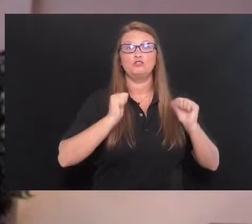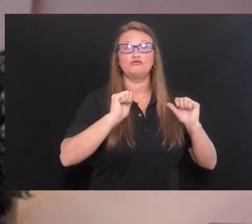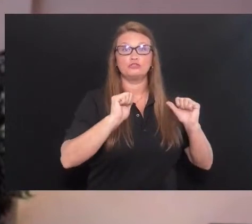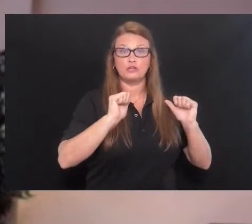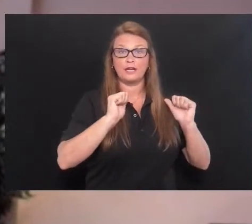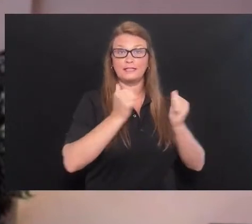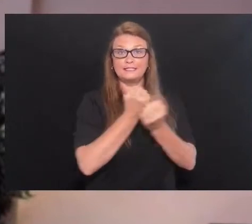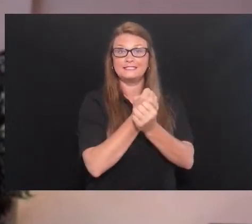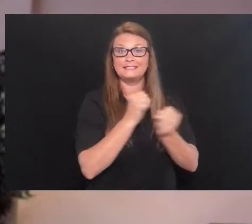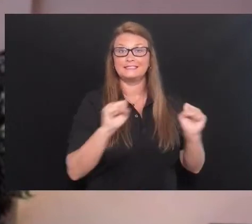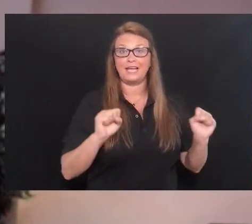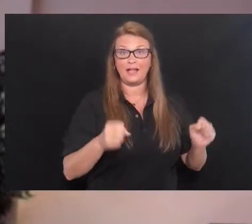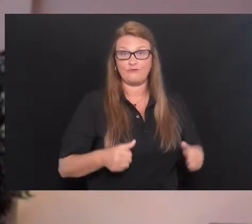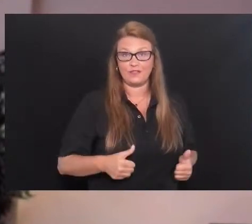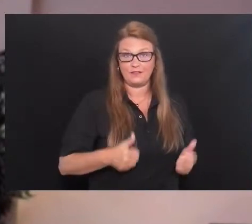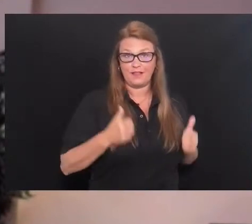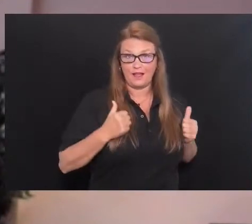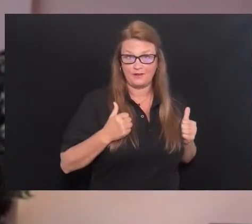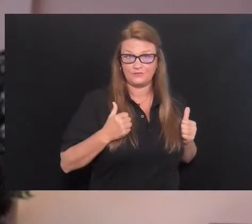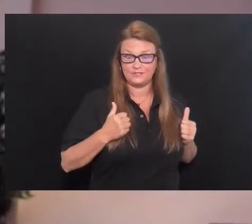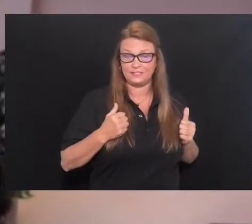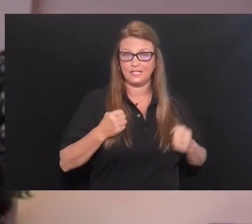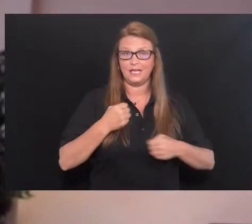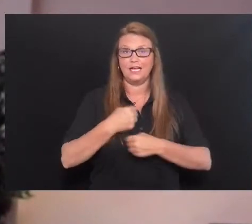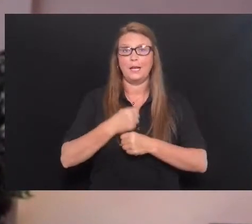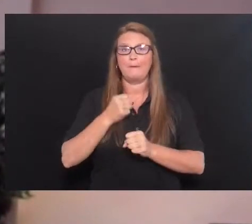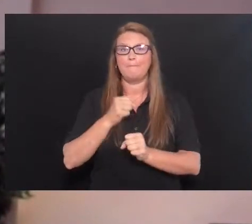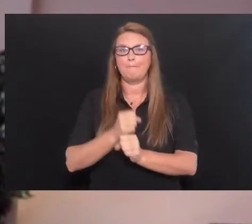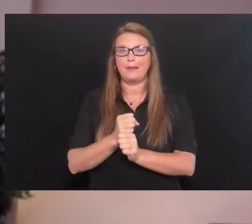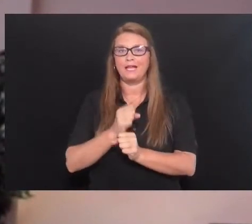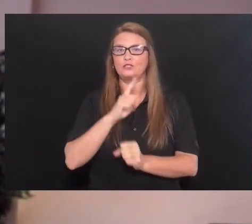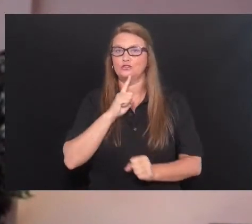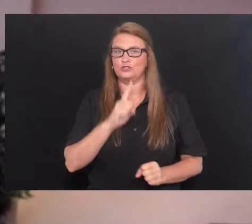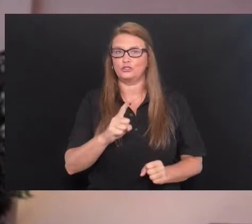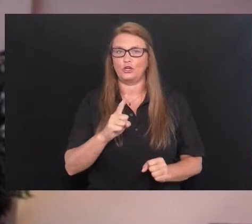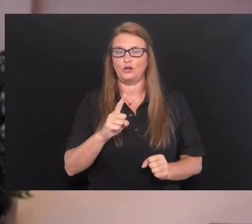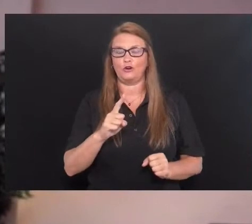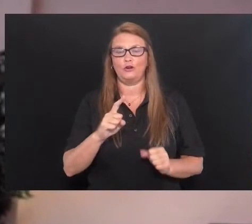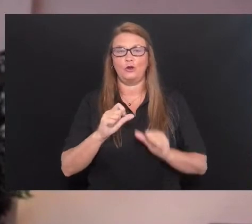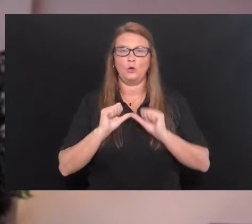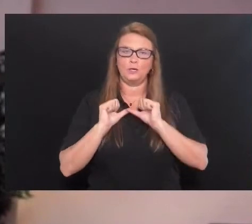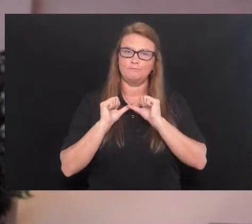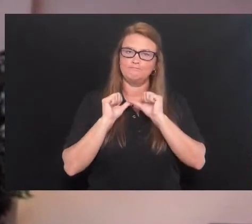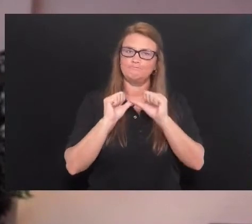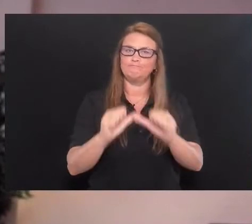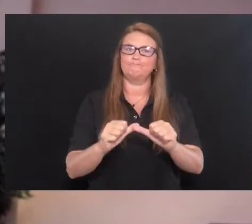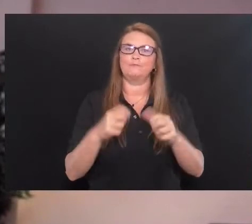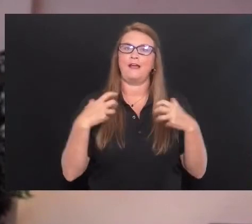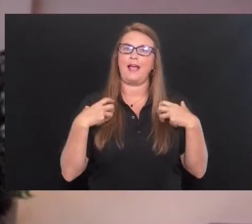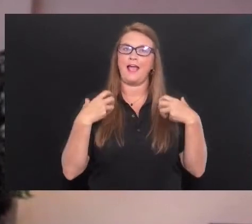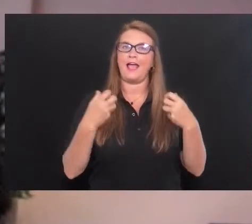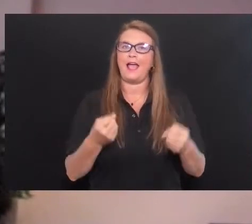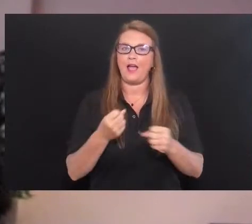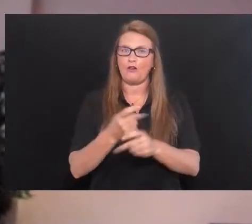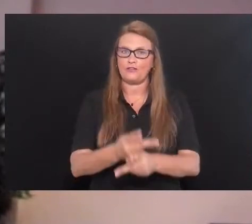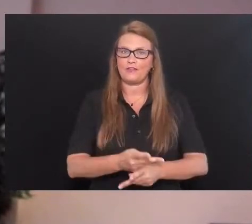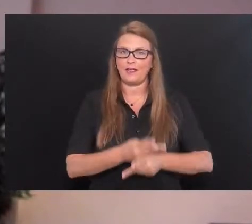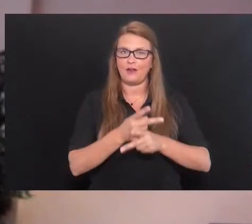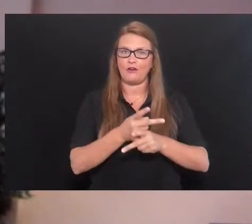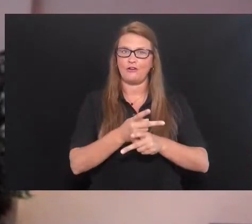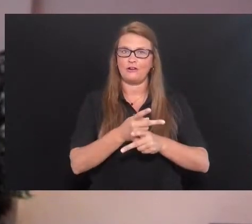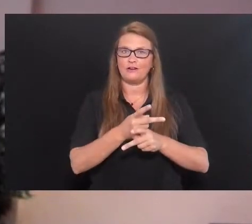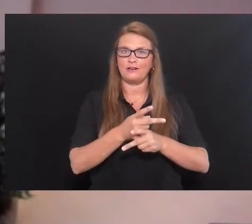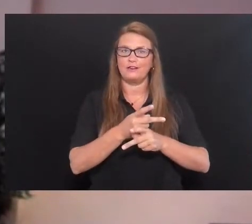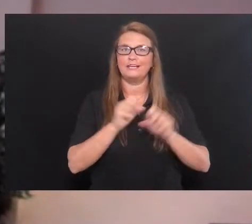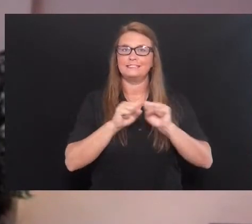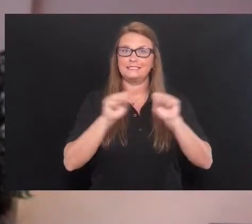of our citizens and try to make sure that we maintain the capacity in our healthcare systems, our hospitals and others,